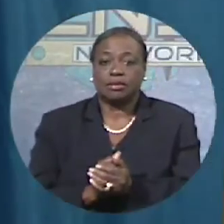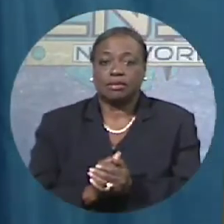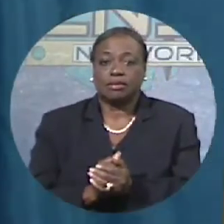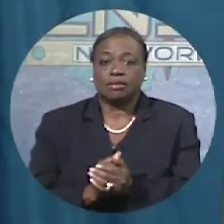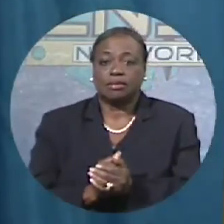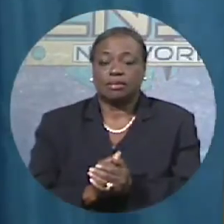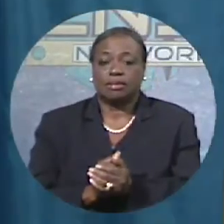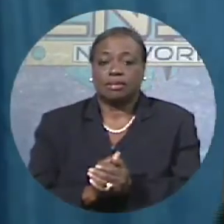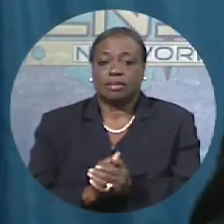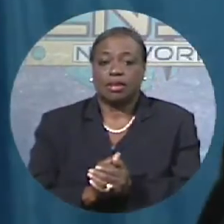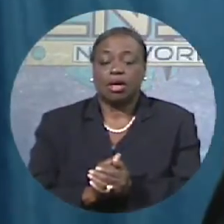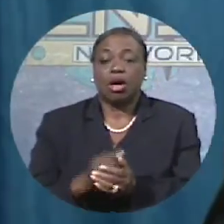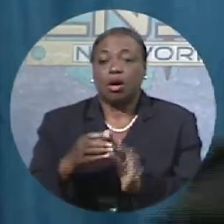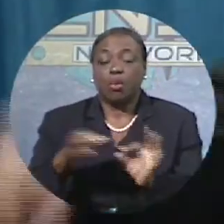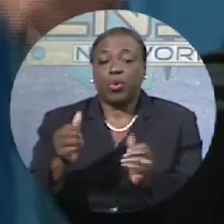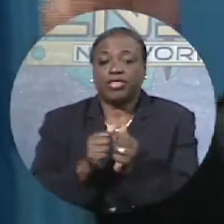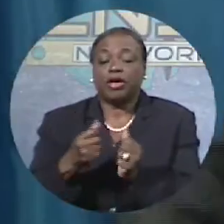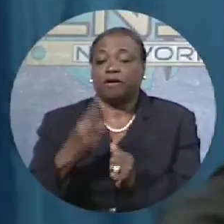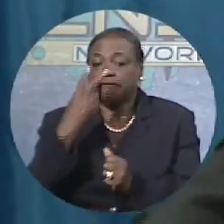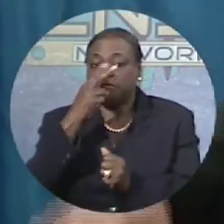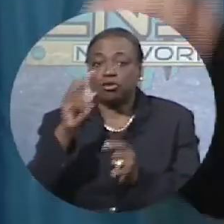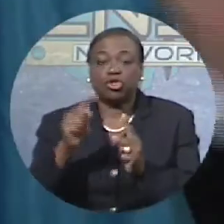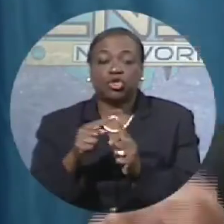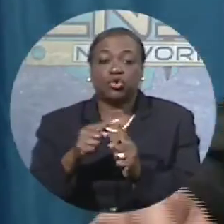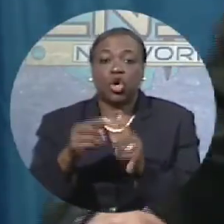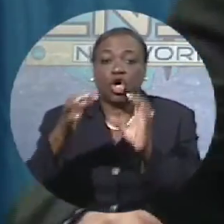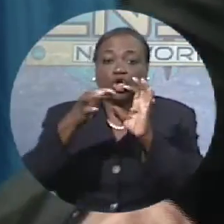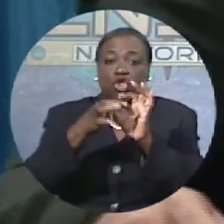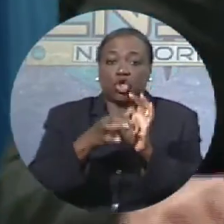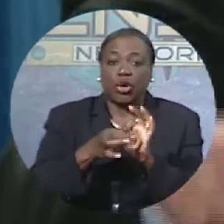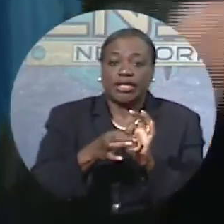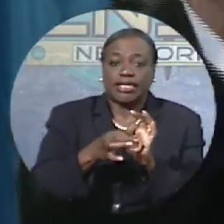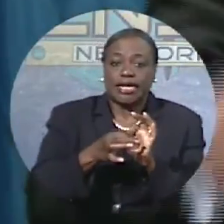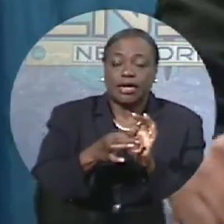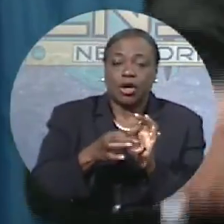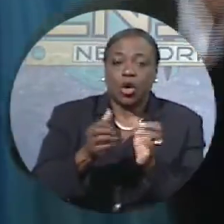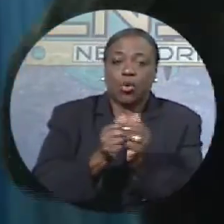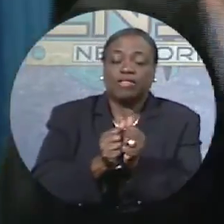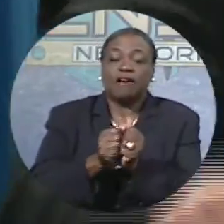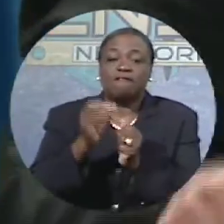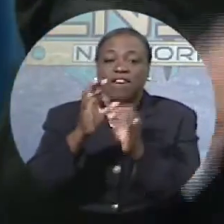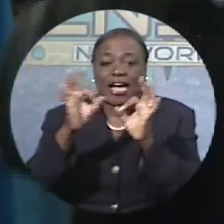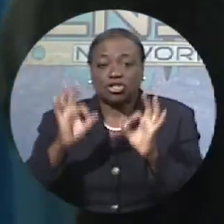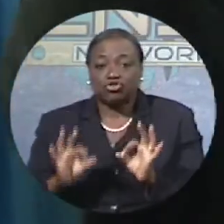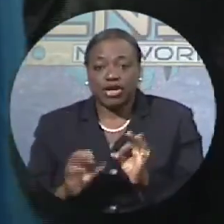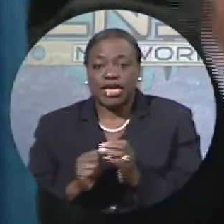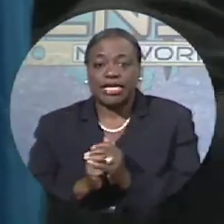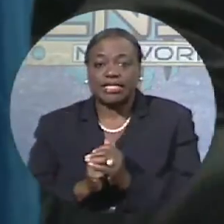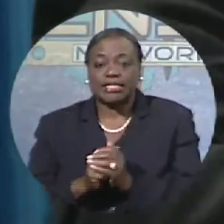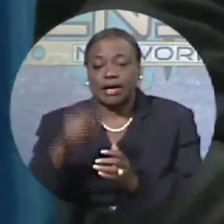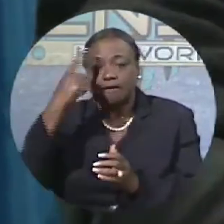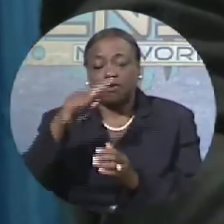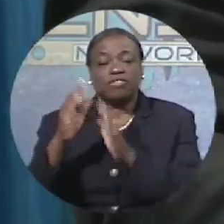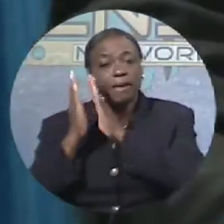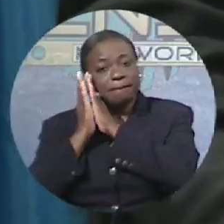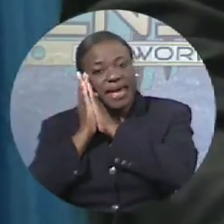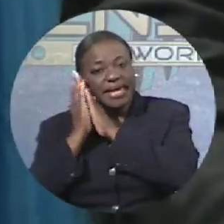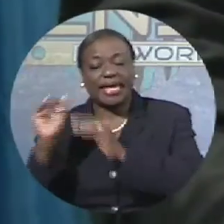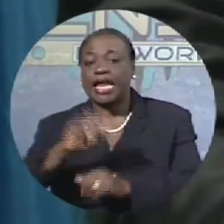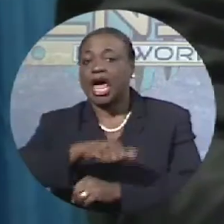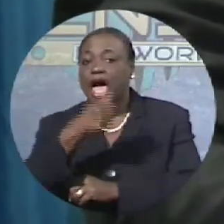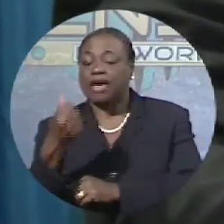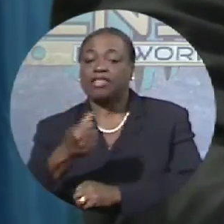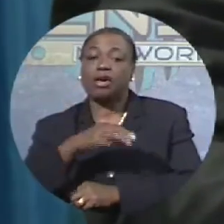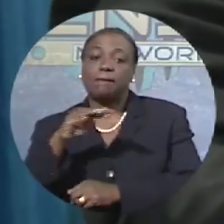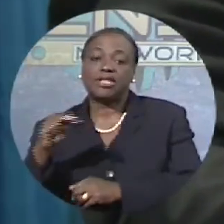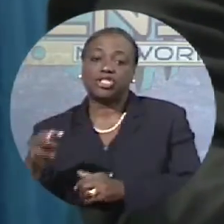approach them with a view to joint venturing in factories to manufacture the bedding and other such materials that